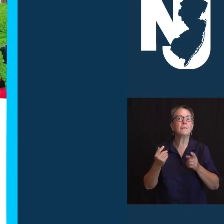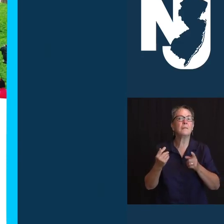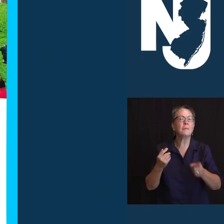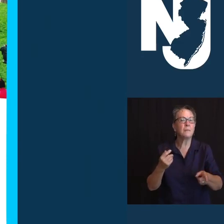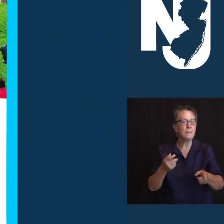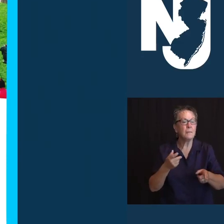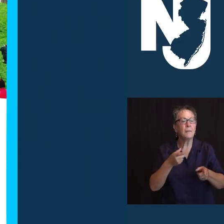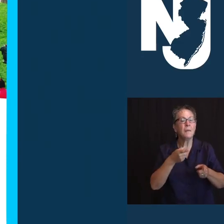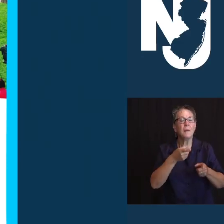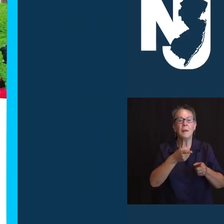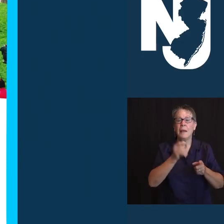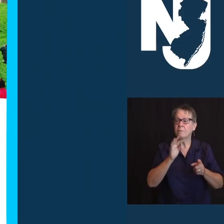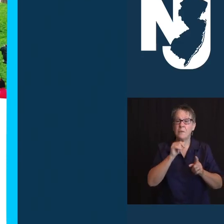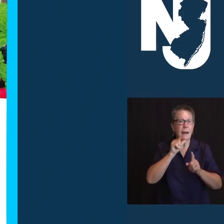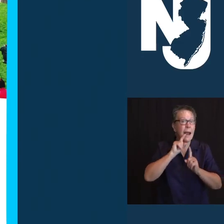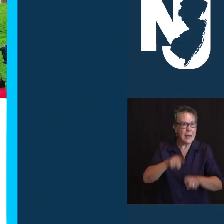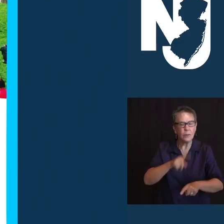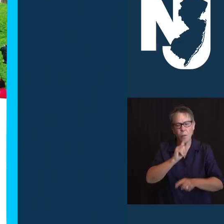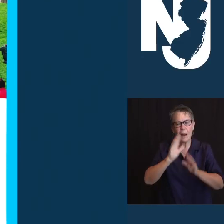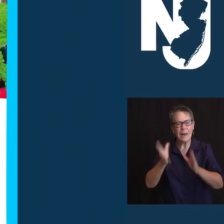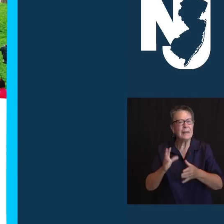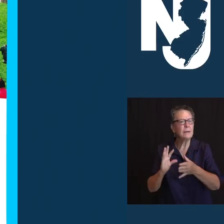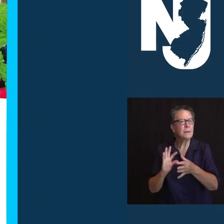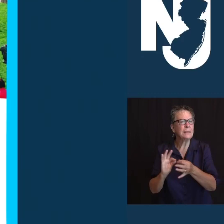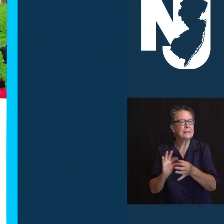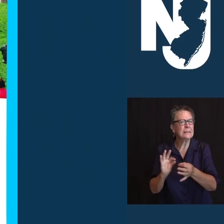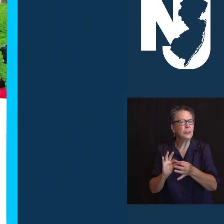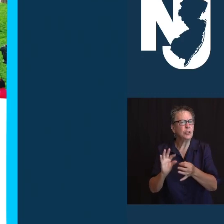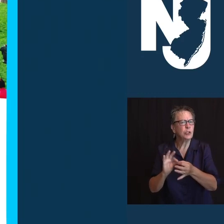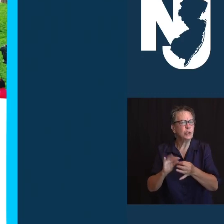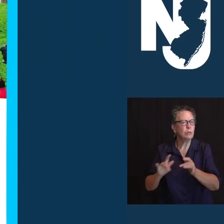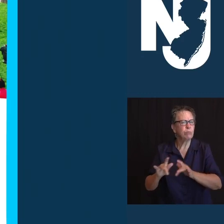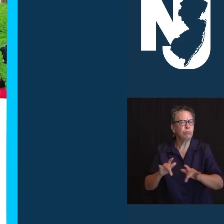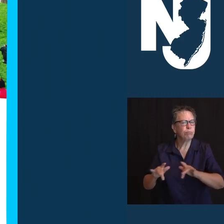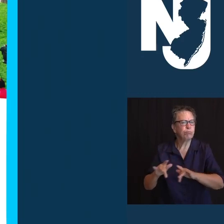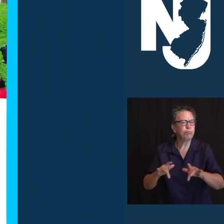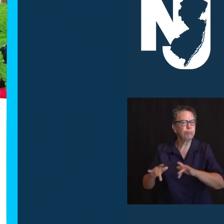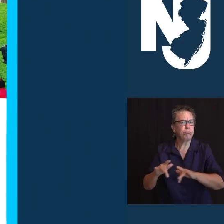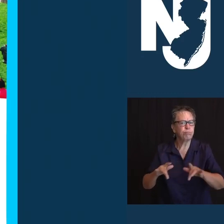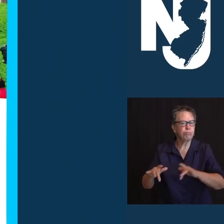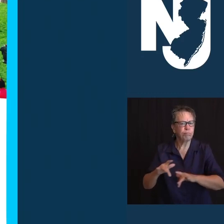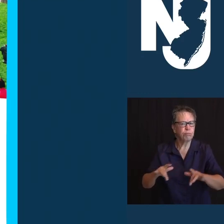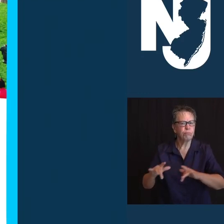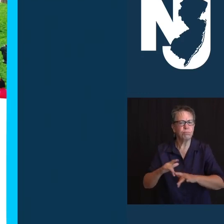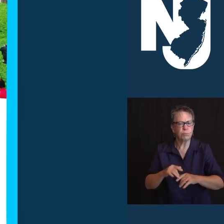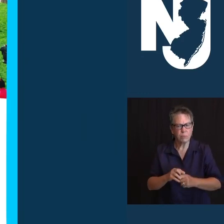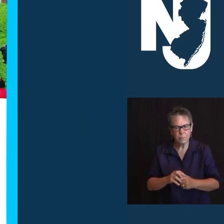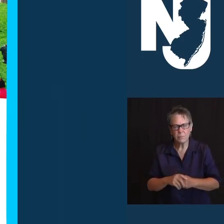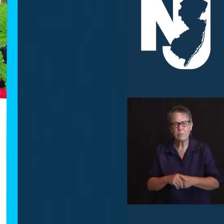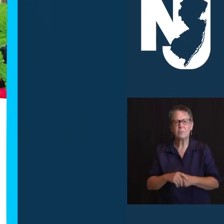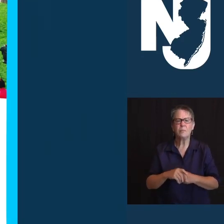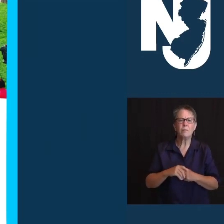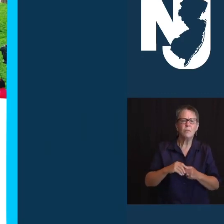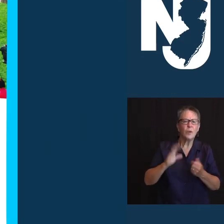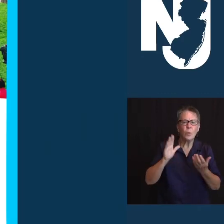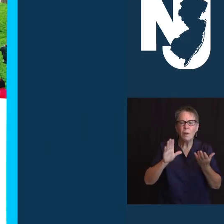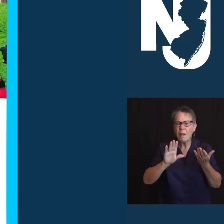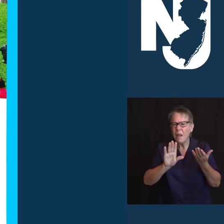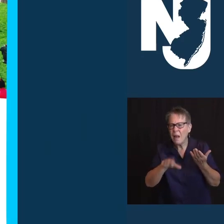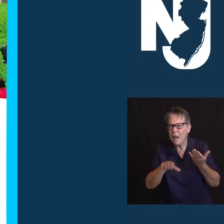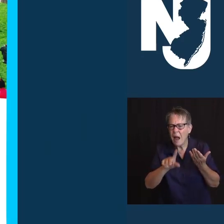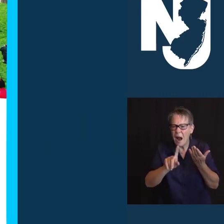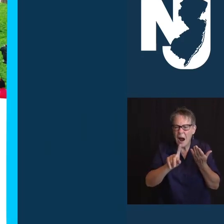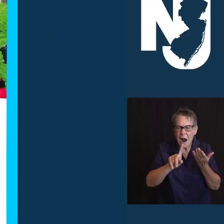close contacts. Anyone who was within 6 feet of you for more than 10 minutes, starting 2